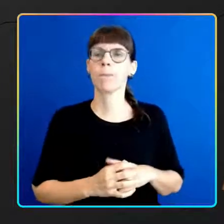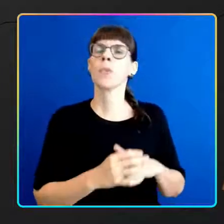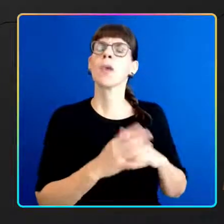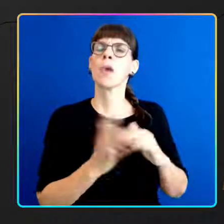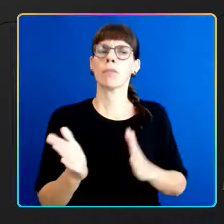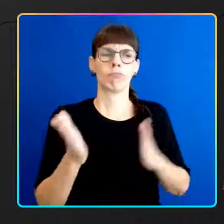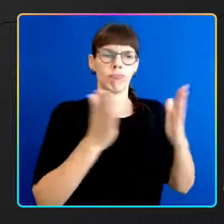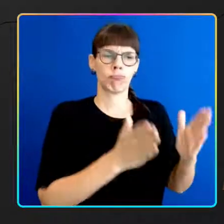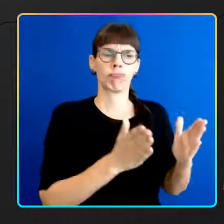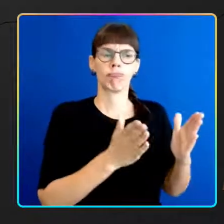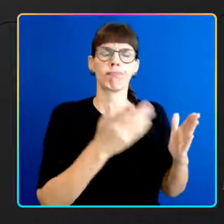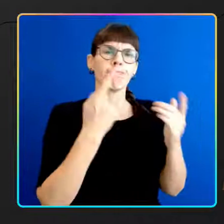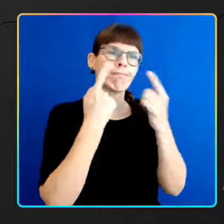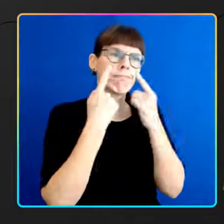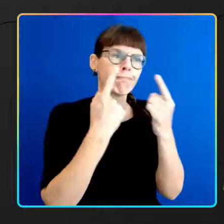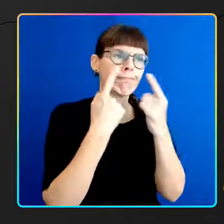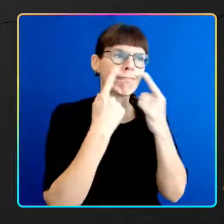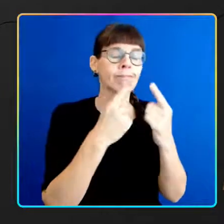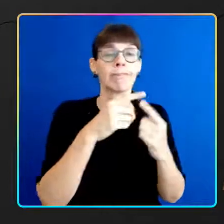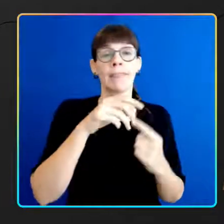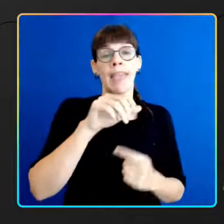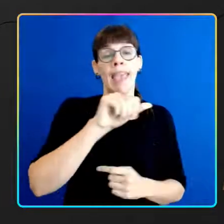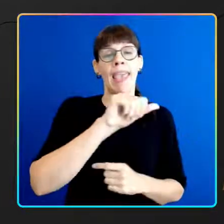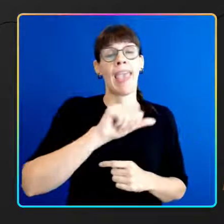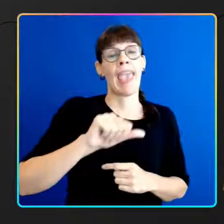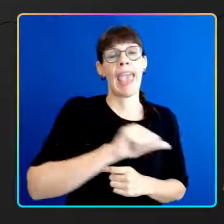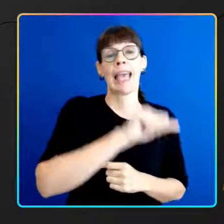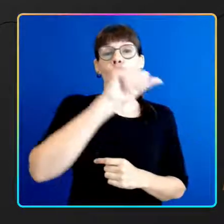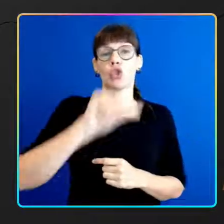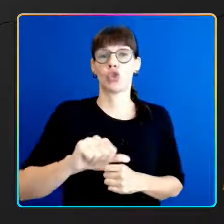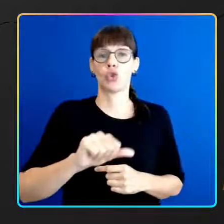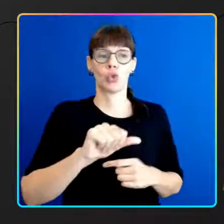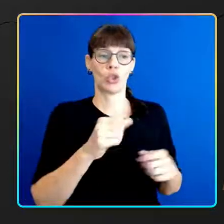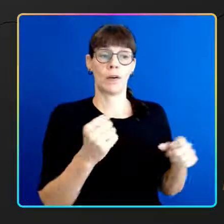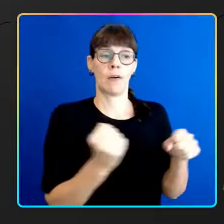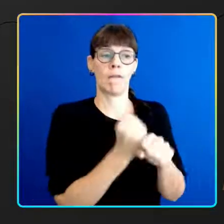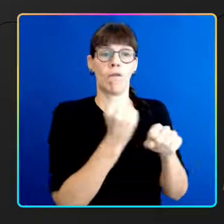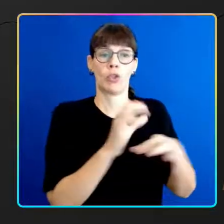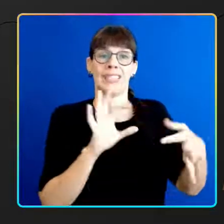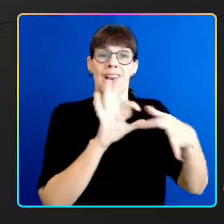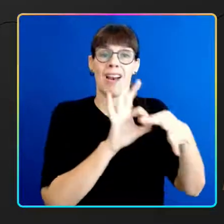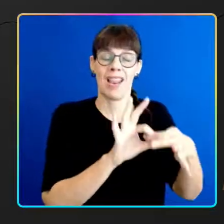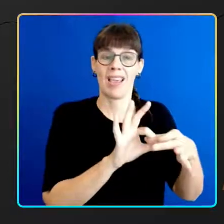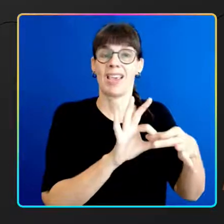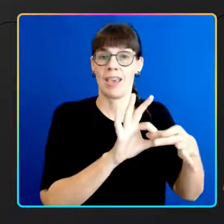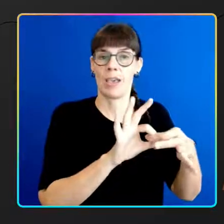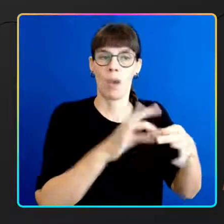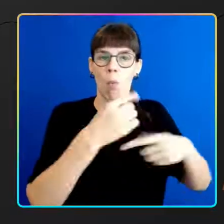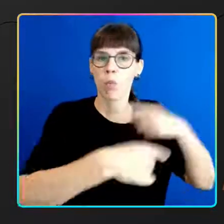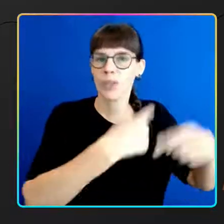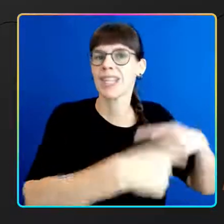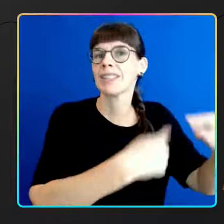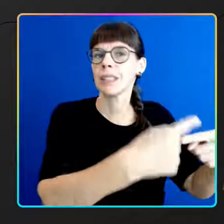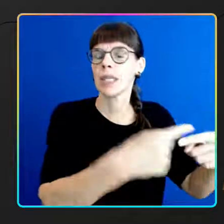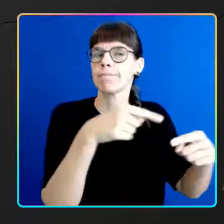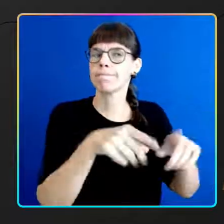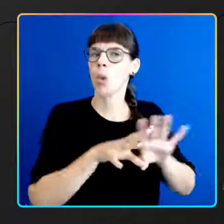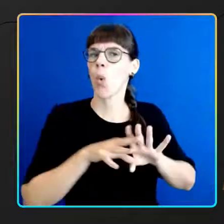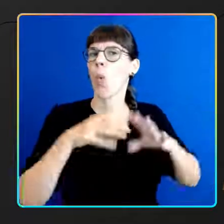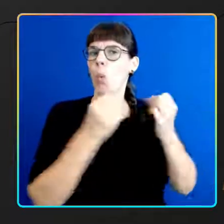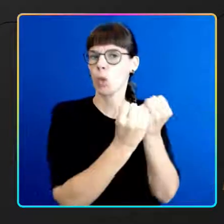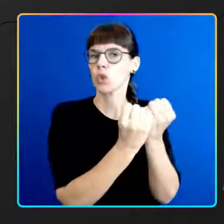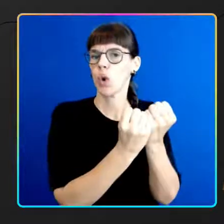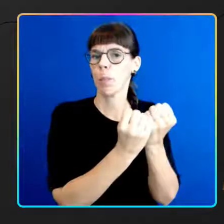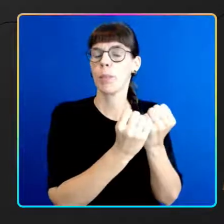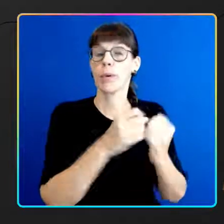the Azure kind of Azure function for the image processing. That's a workshop designed by AI